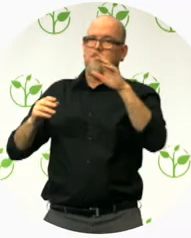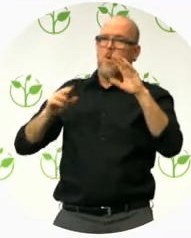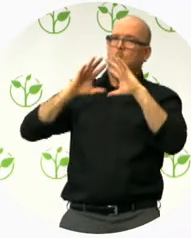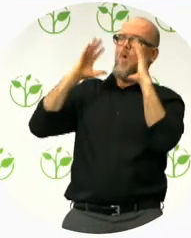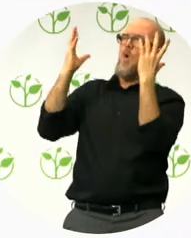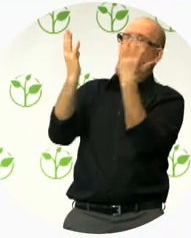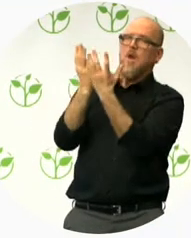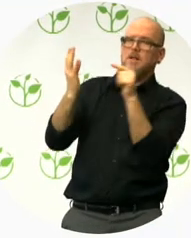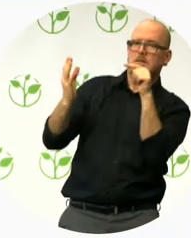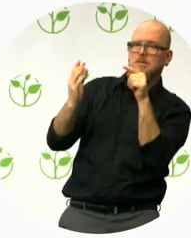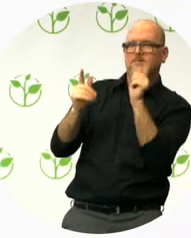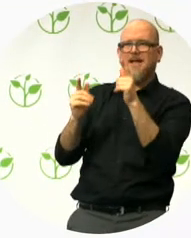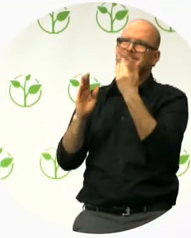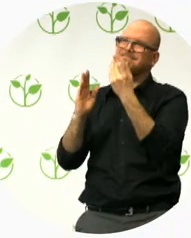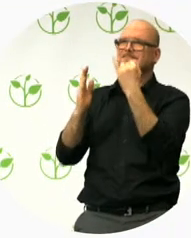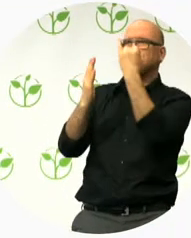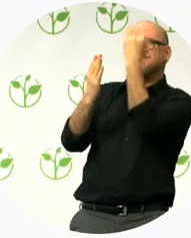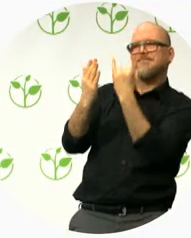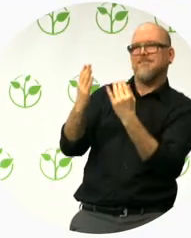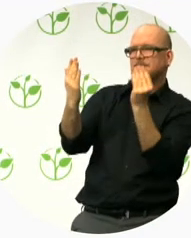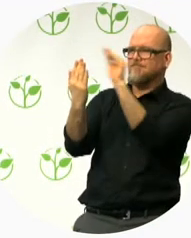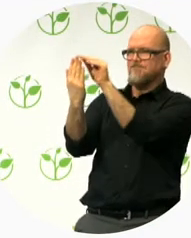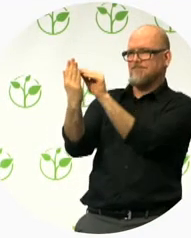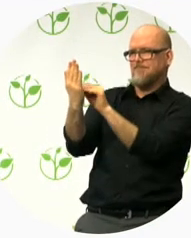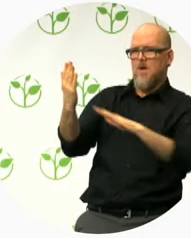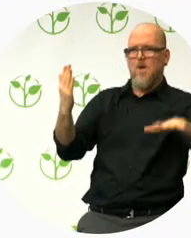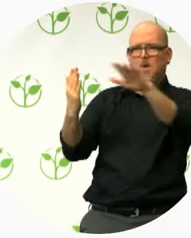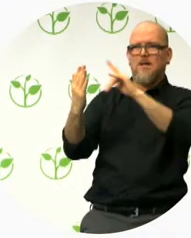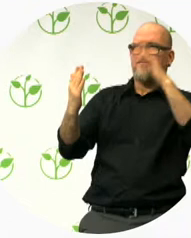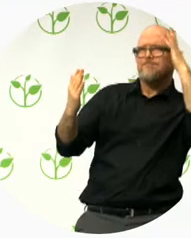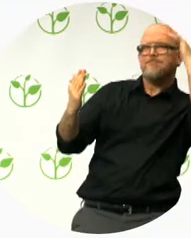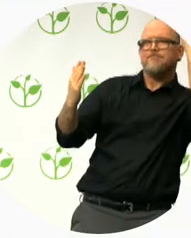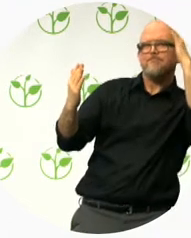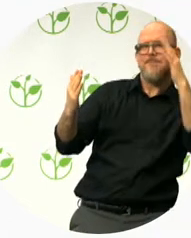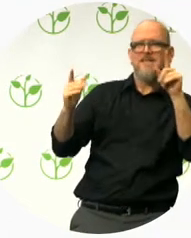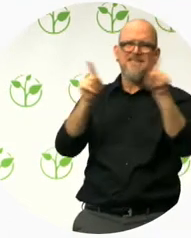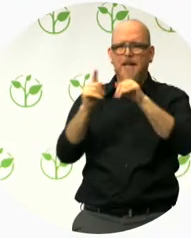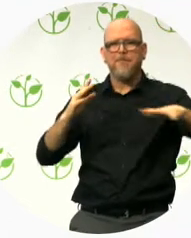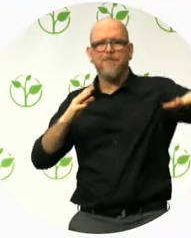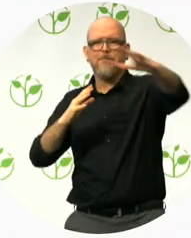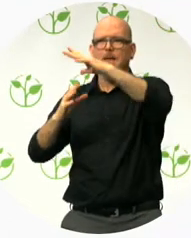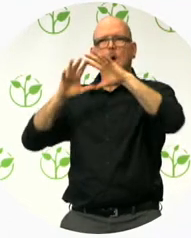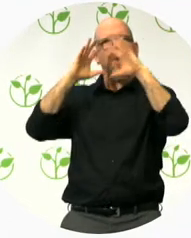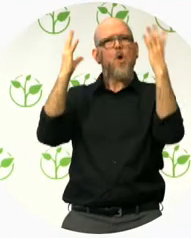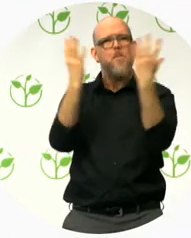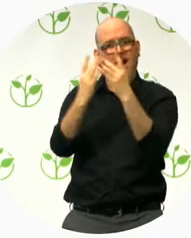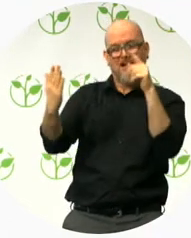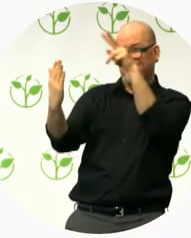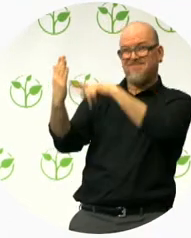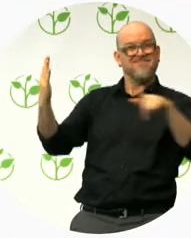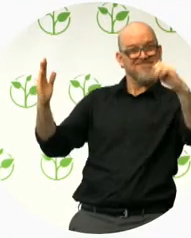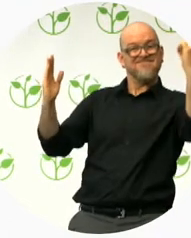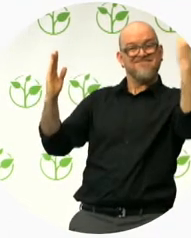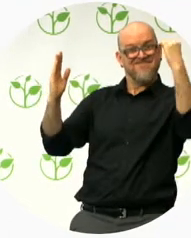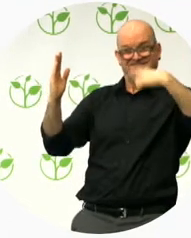Building and strengthening multi-stakeholder partnerships and global knowledge base are vital in finding